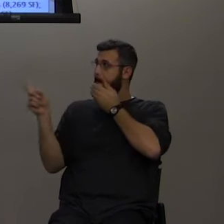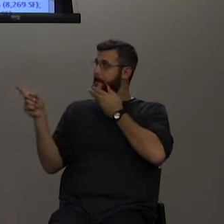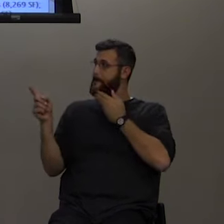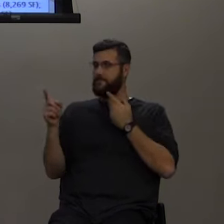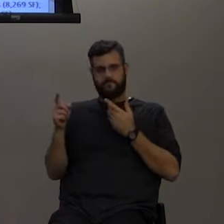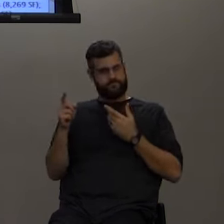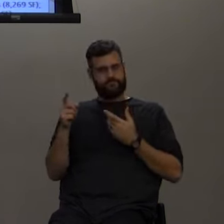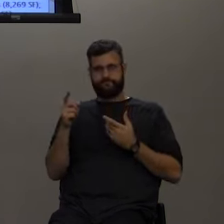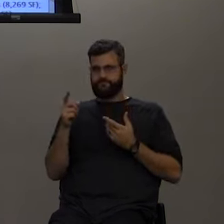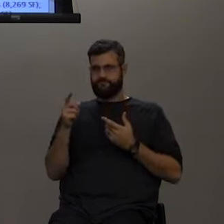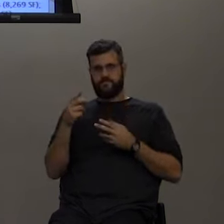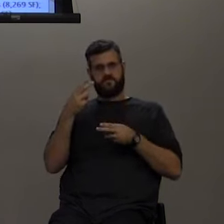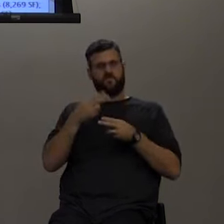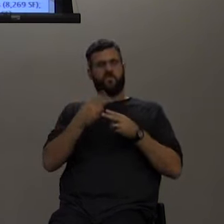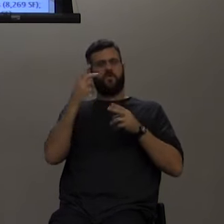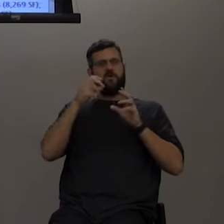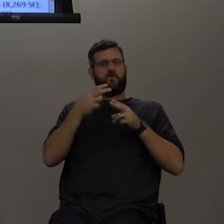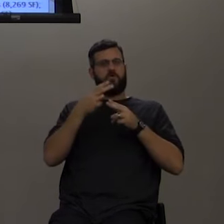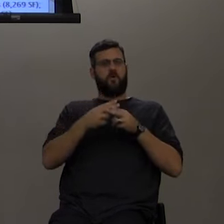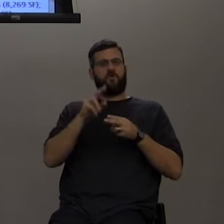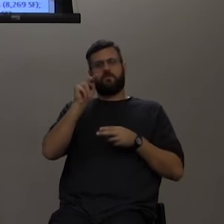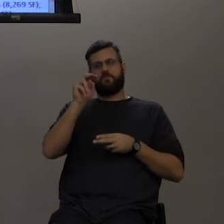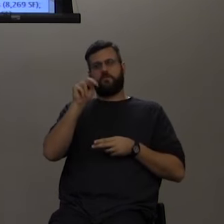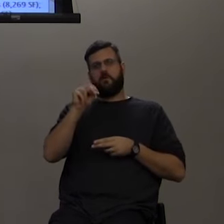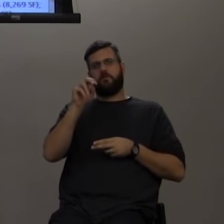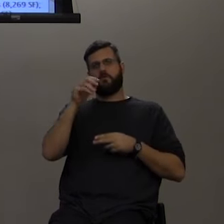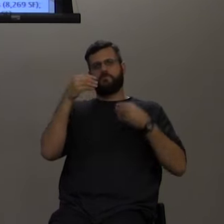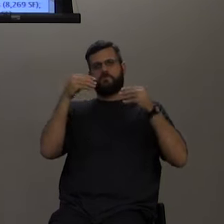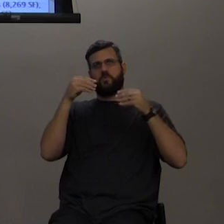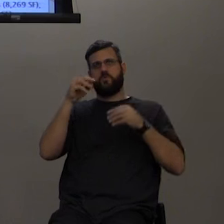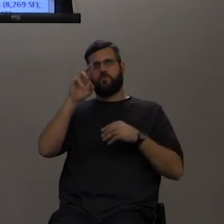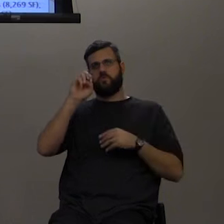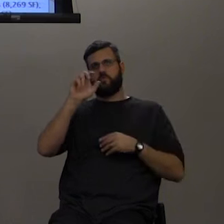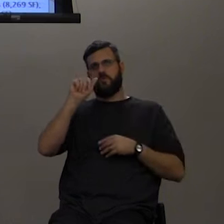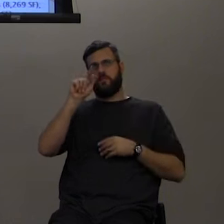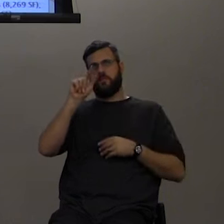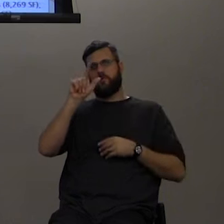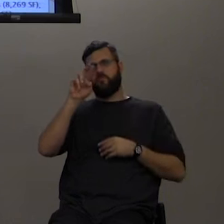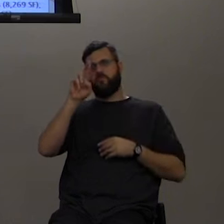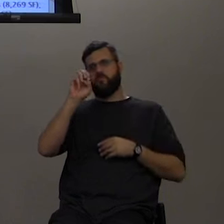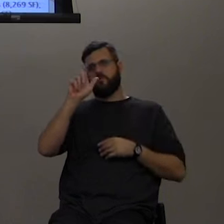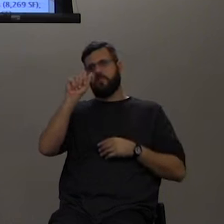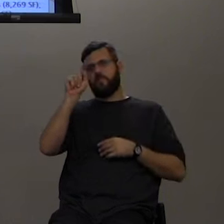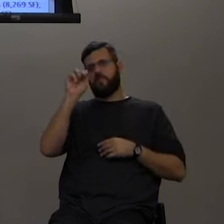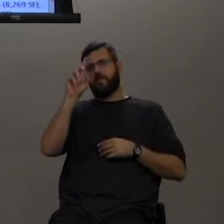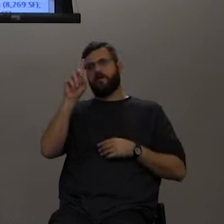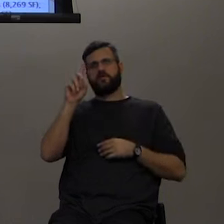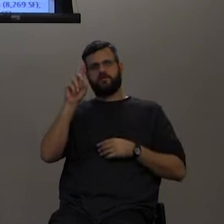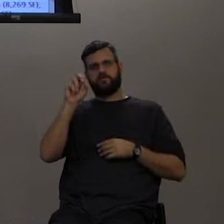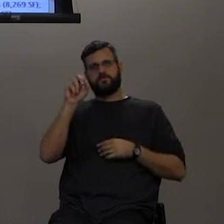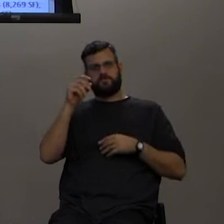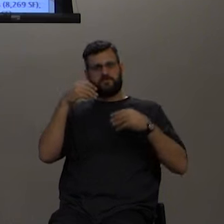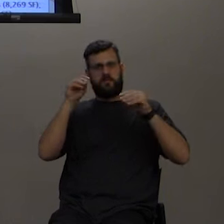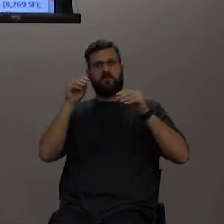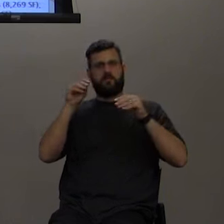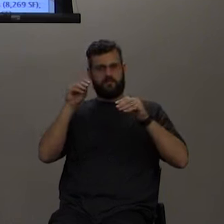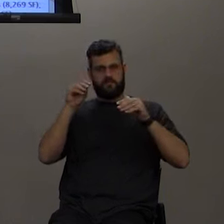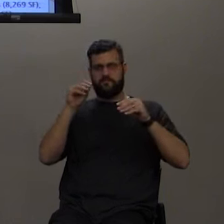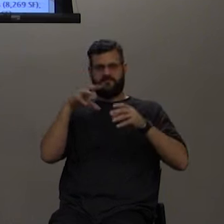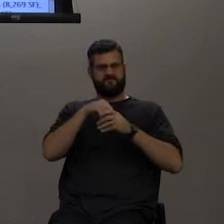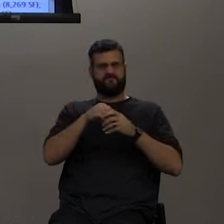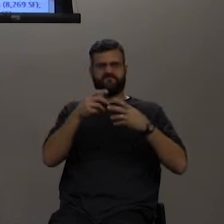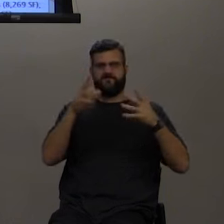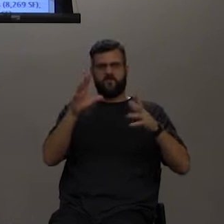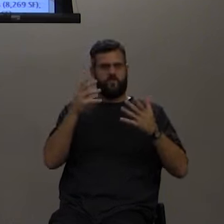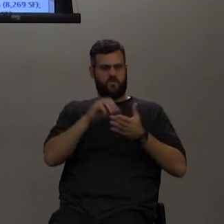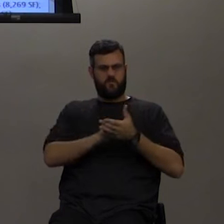There's a category called non-store related sales, and so that's basically buying non-point sales. That's already removed from the process. I would